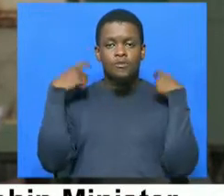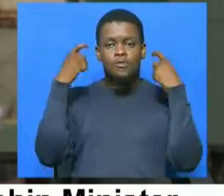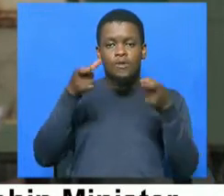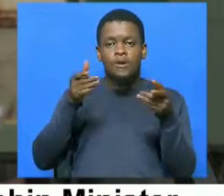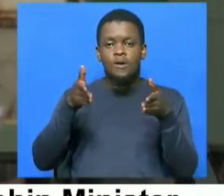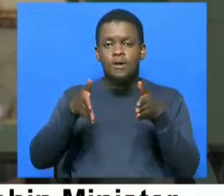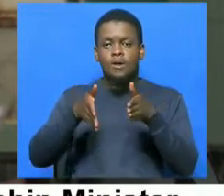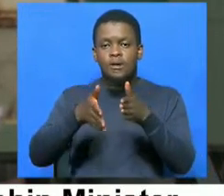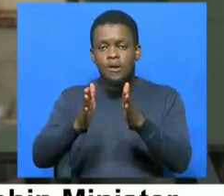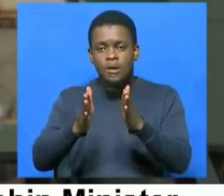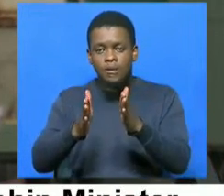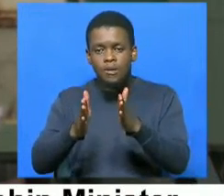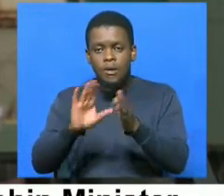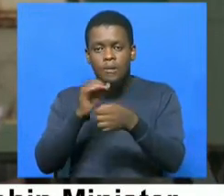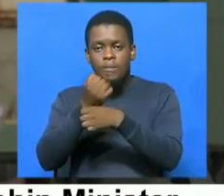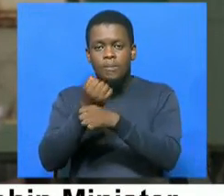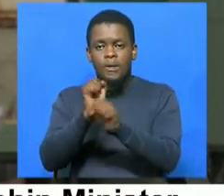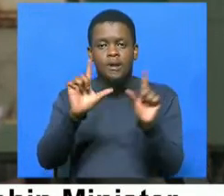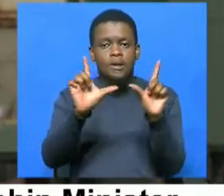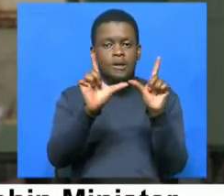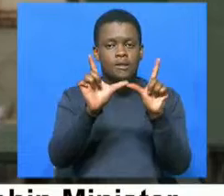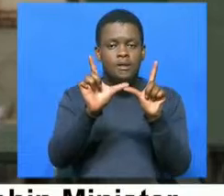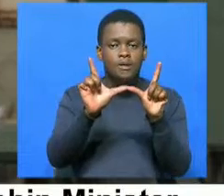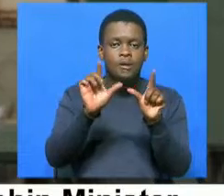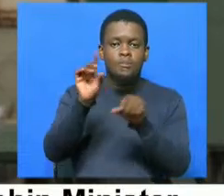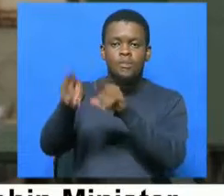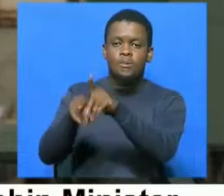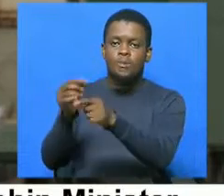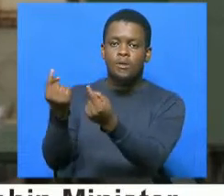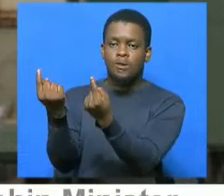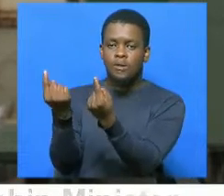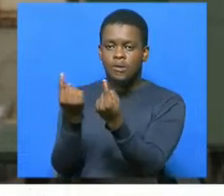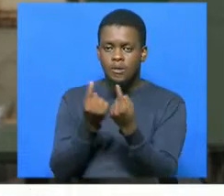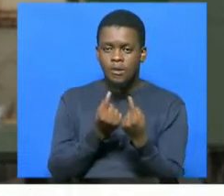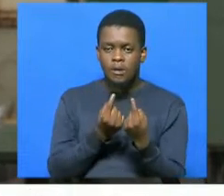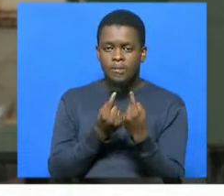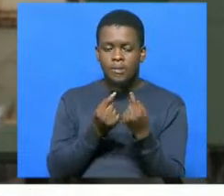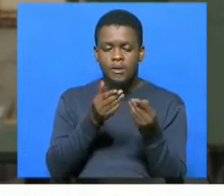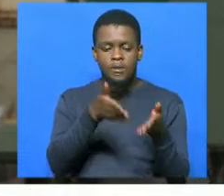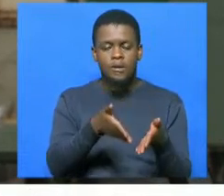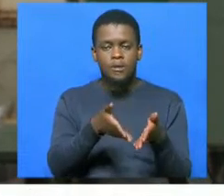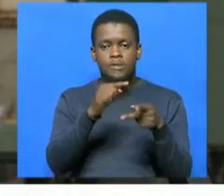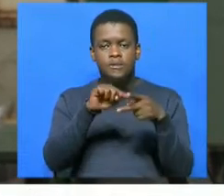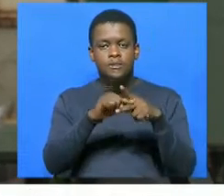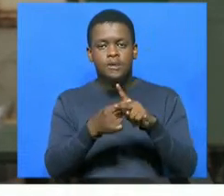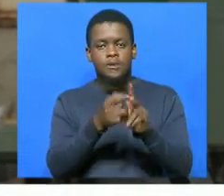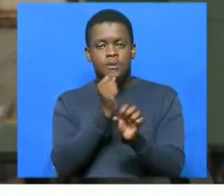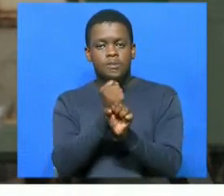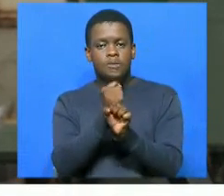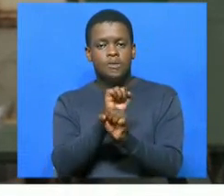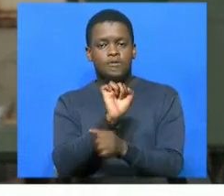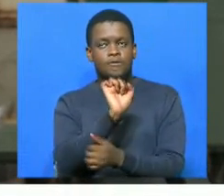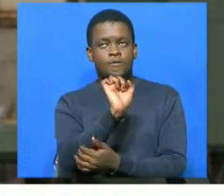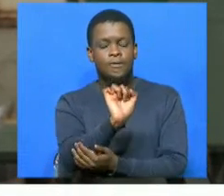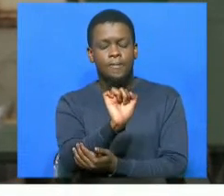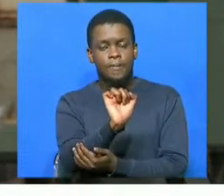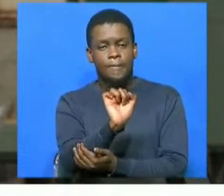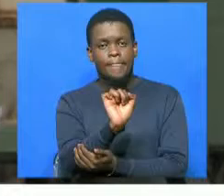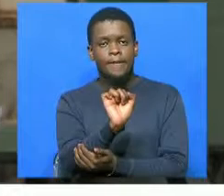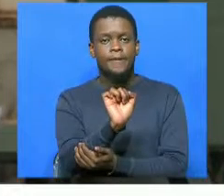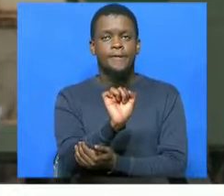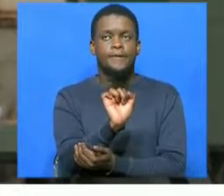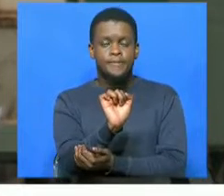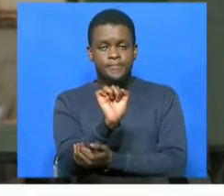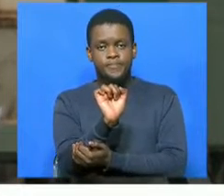letelela go ntsha di license tsa gore batho ba tekano ba tle go simolla go dira. What slowed down the progress of SOA Special Economic